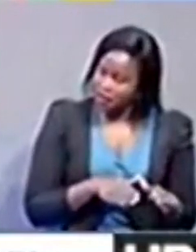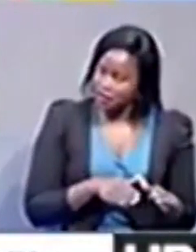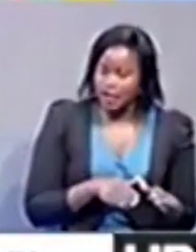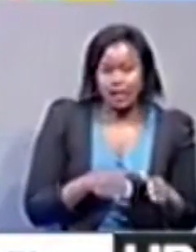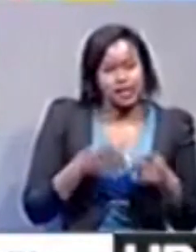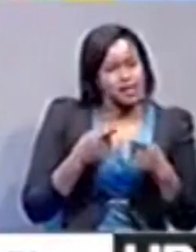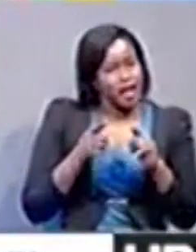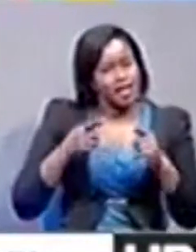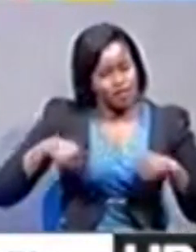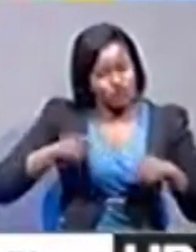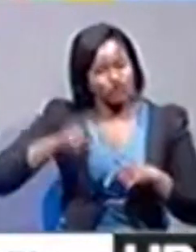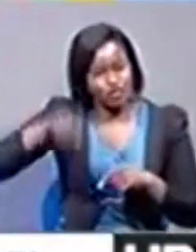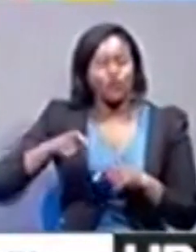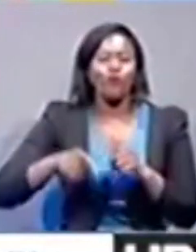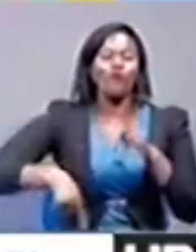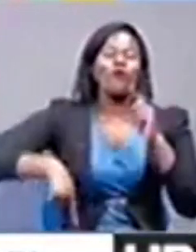naetu noku angula.